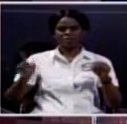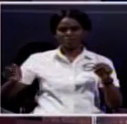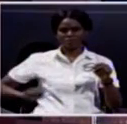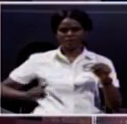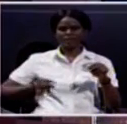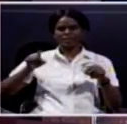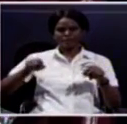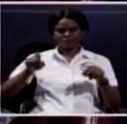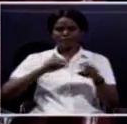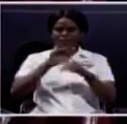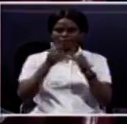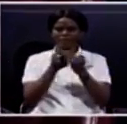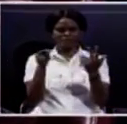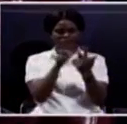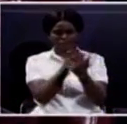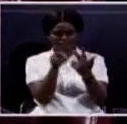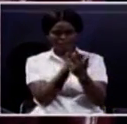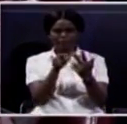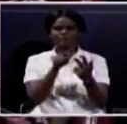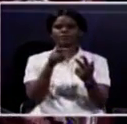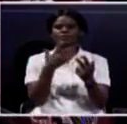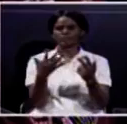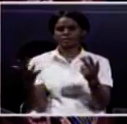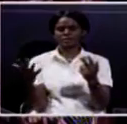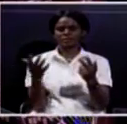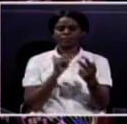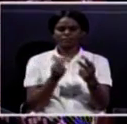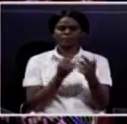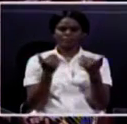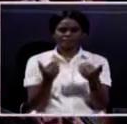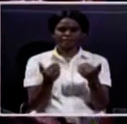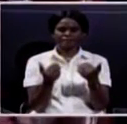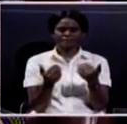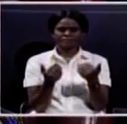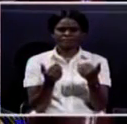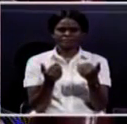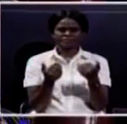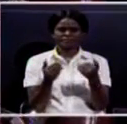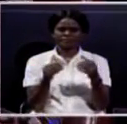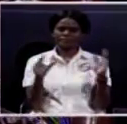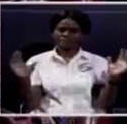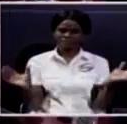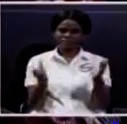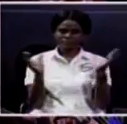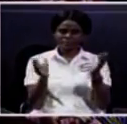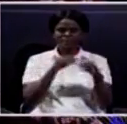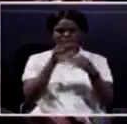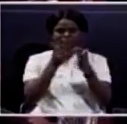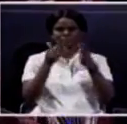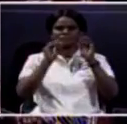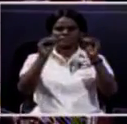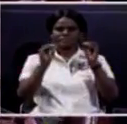needs of these 3 elements. So I would like the teachers to be motivated so that this teacher